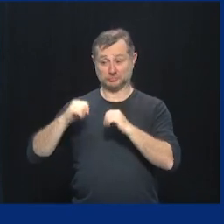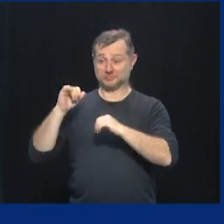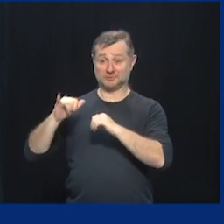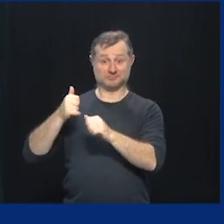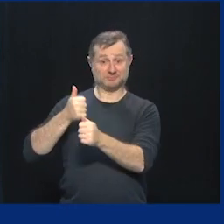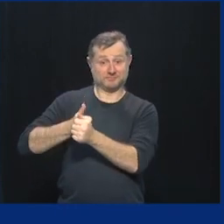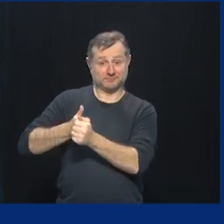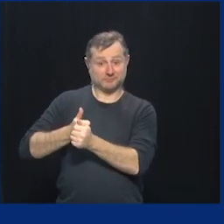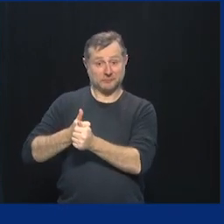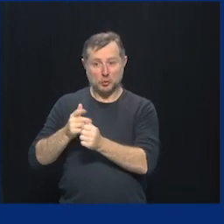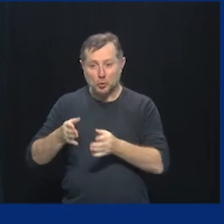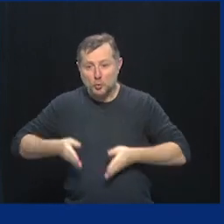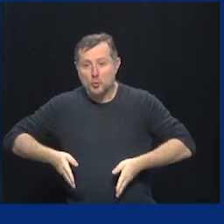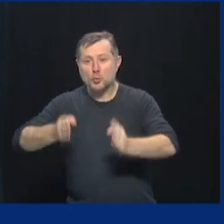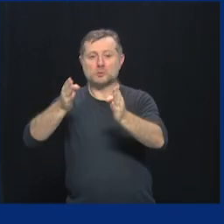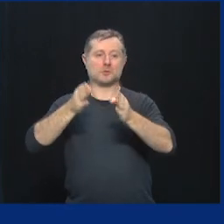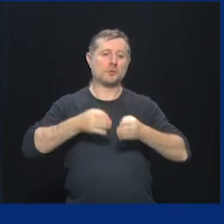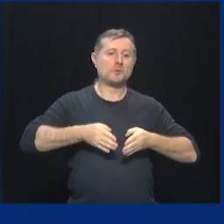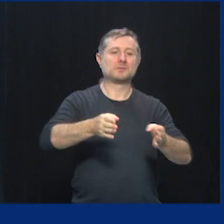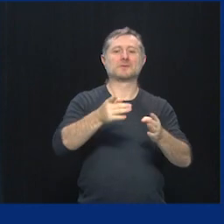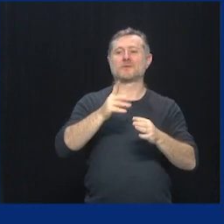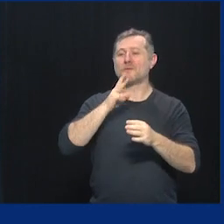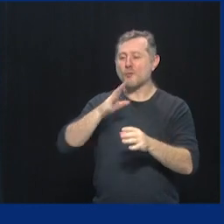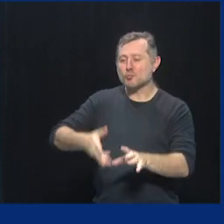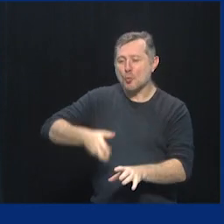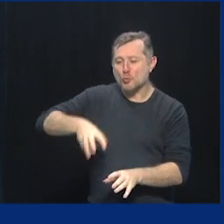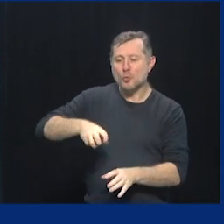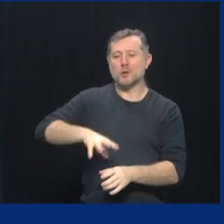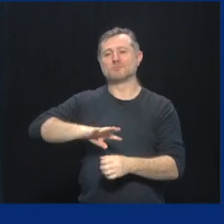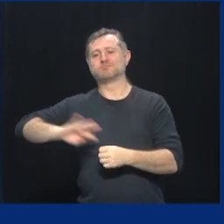and going to clean power, whether it's